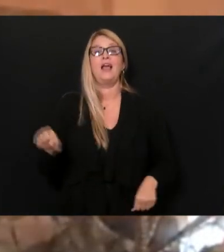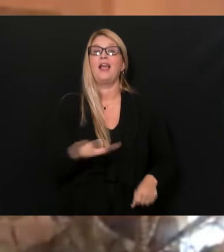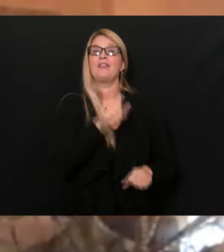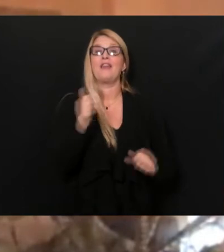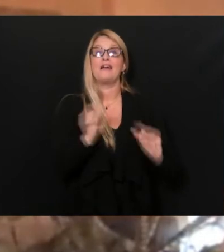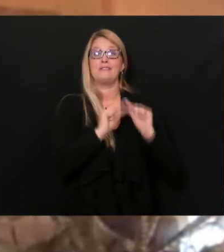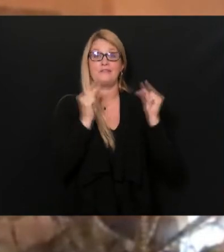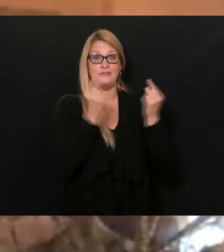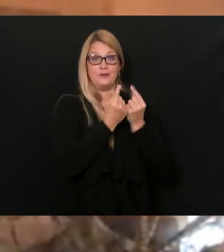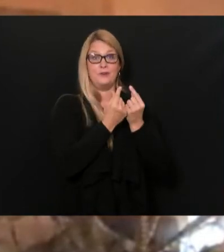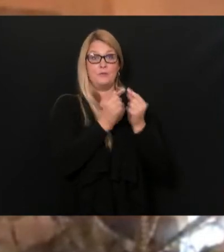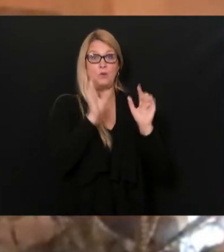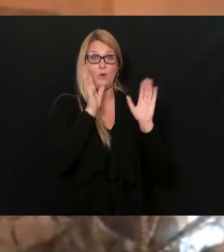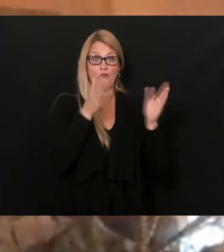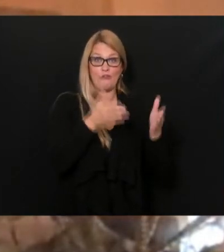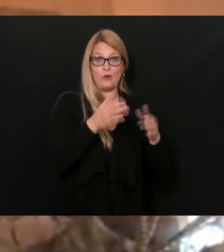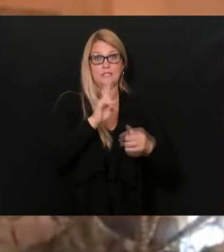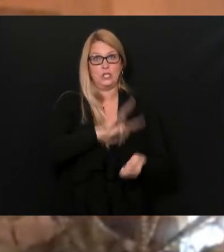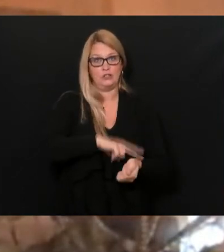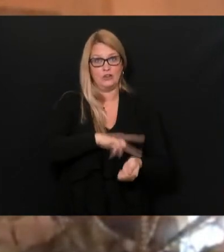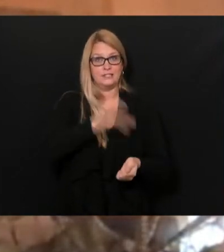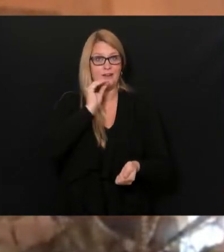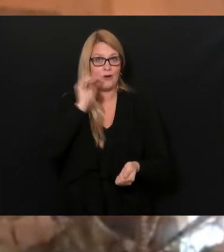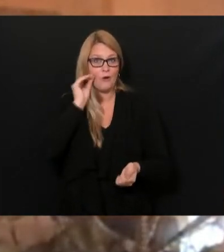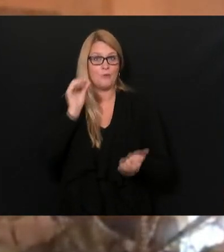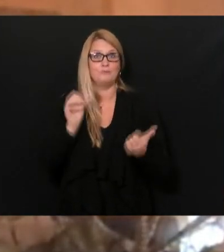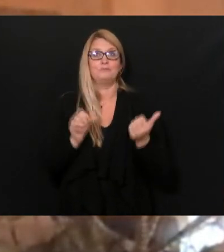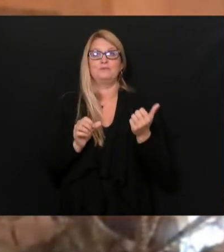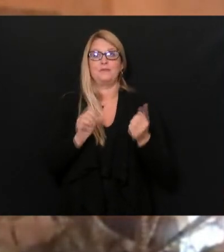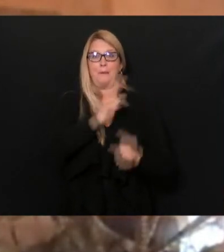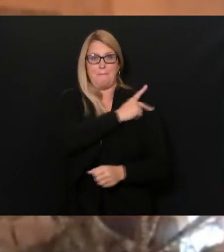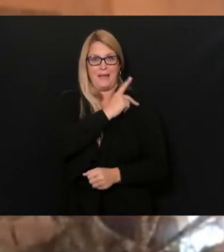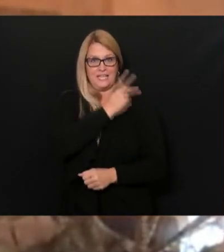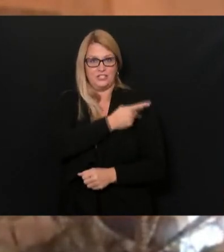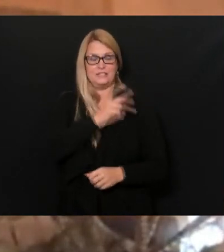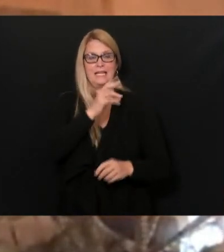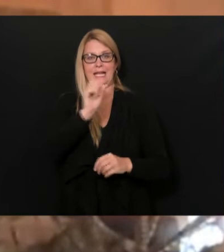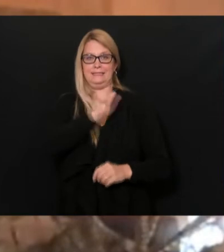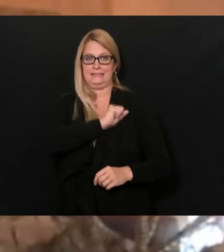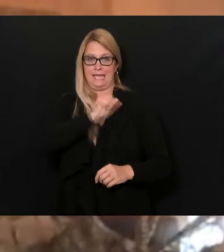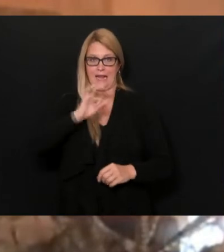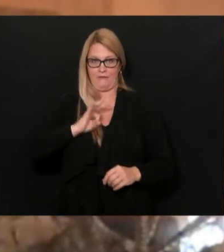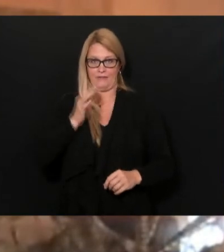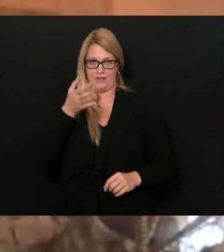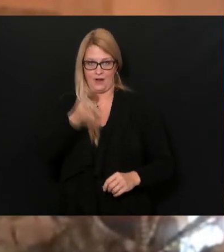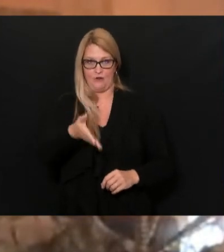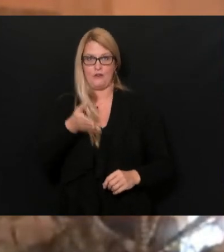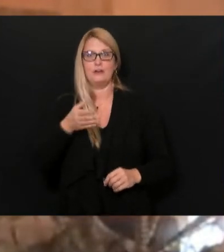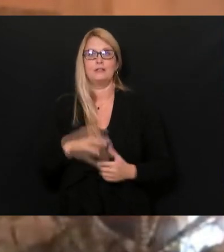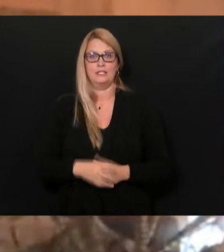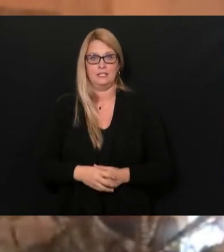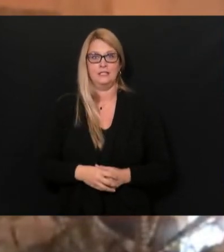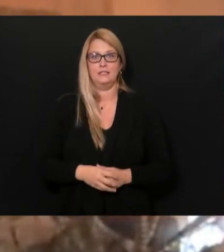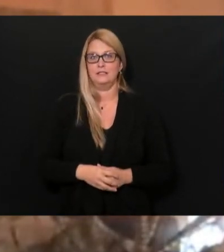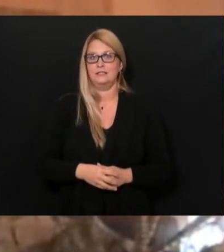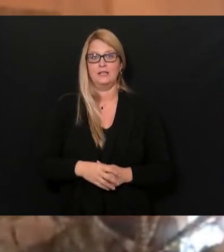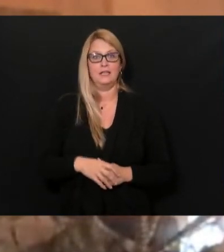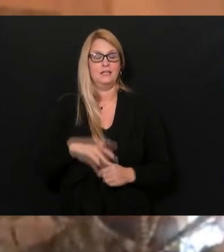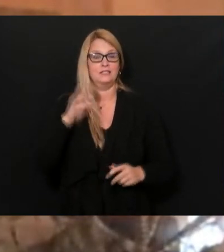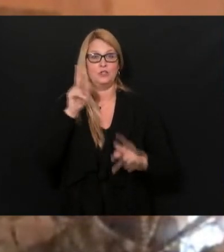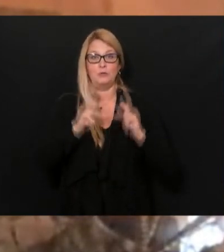to start to focus on are nursing home patients and people that work there, just as the advisory committee for